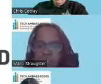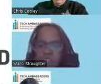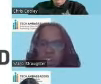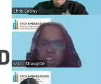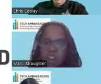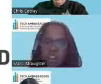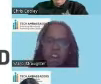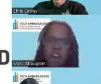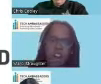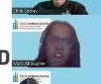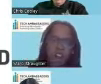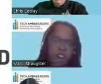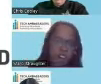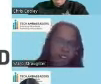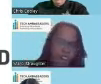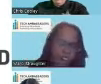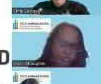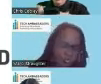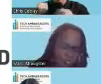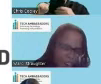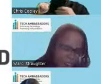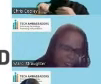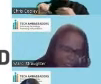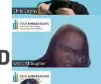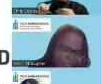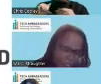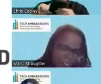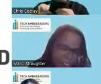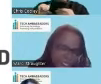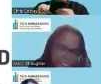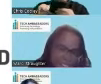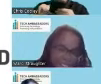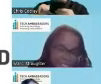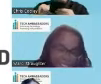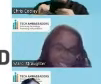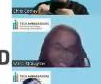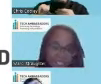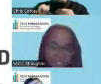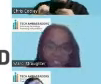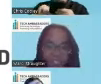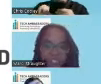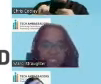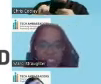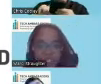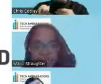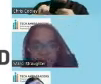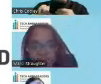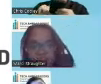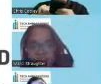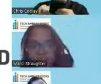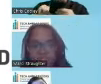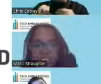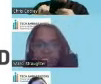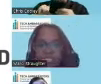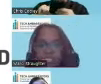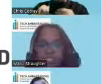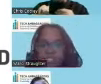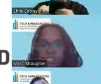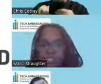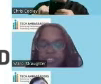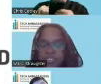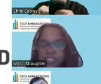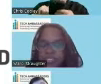kind of social realization is that it's very, very successful for